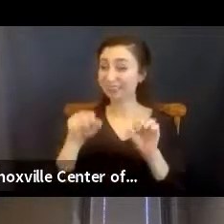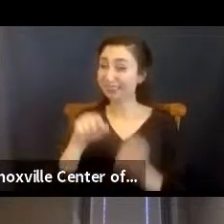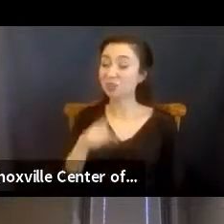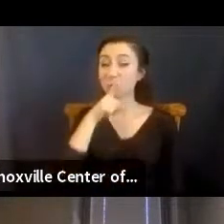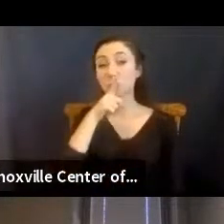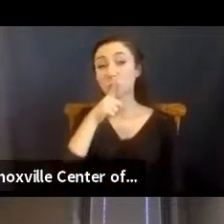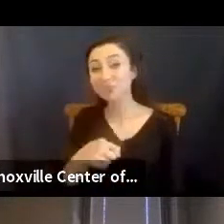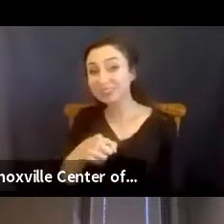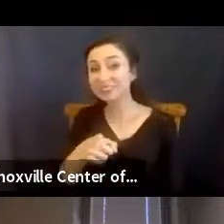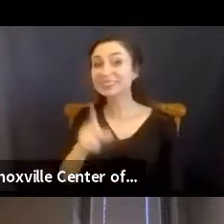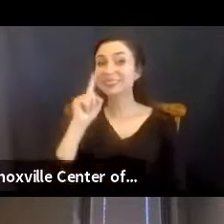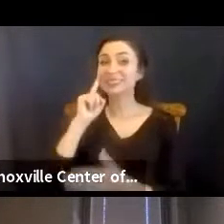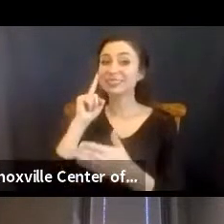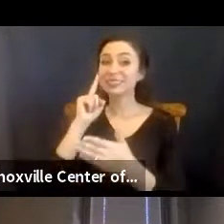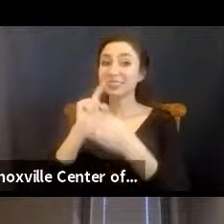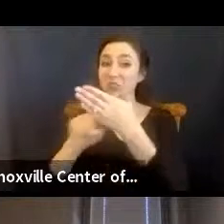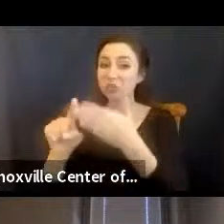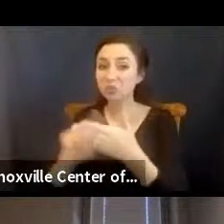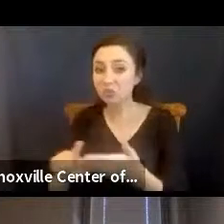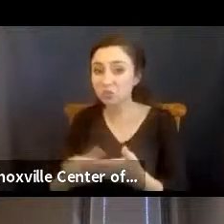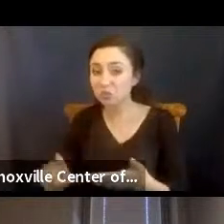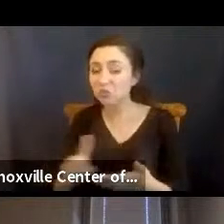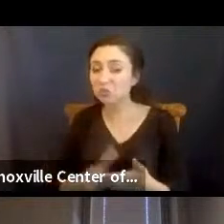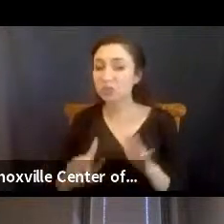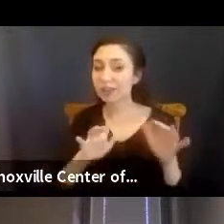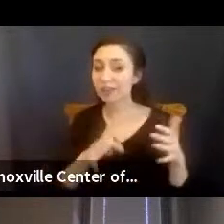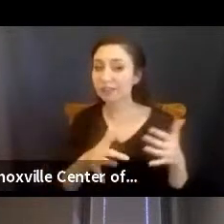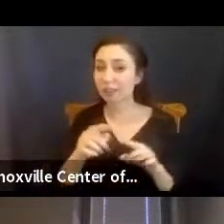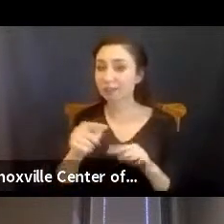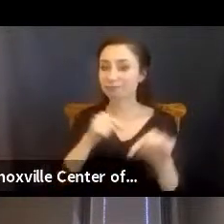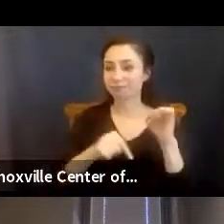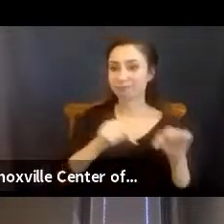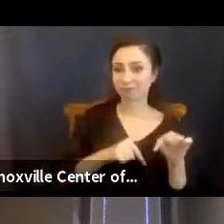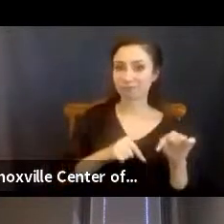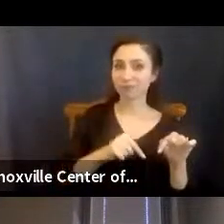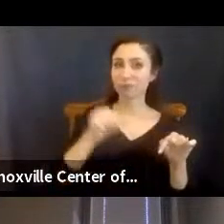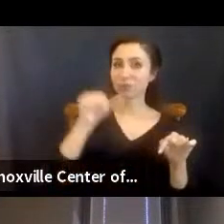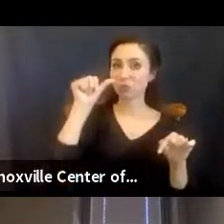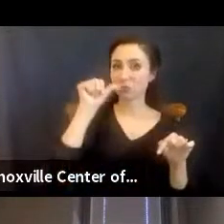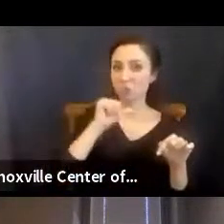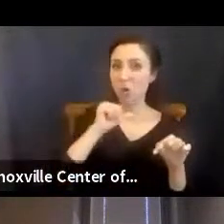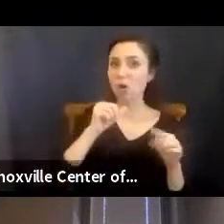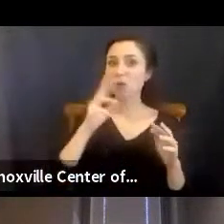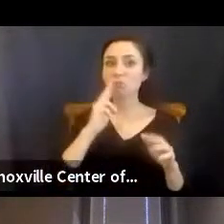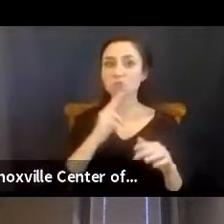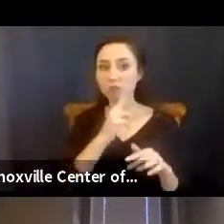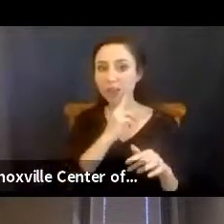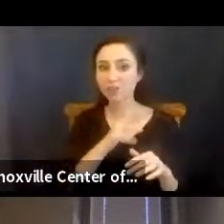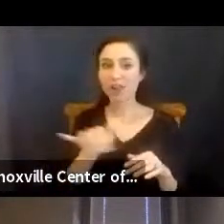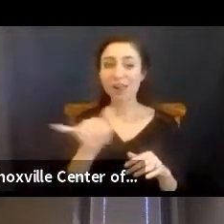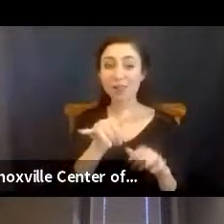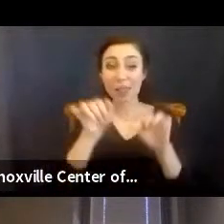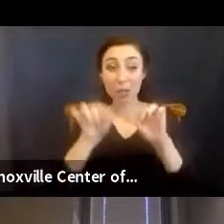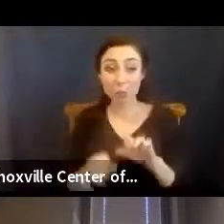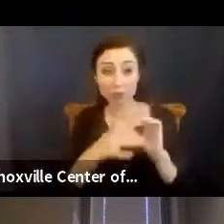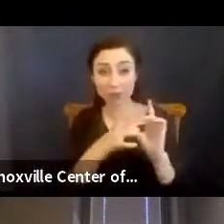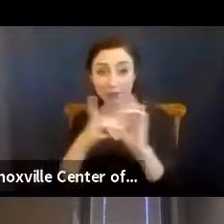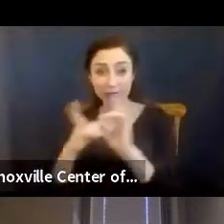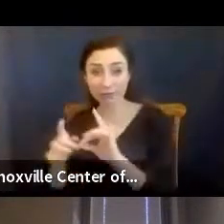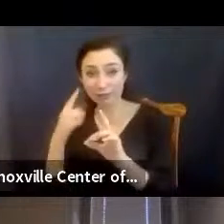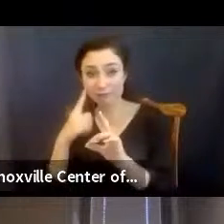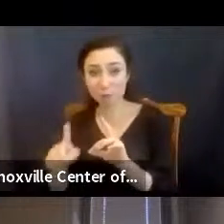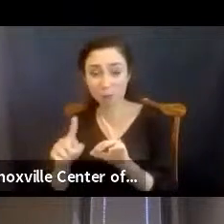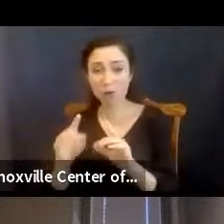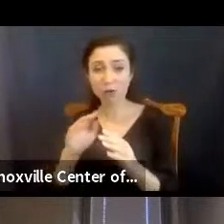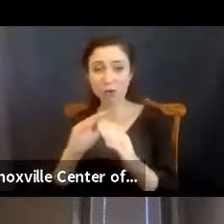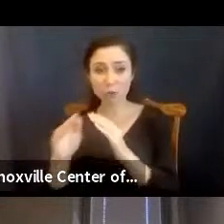trace clusters back to bars and restaurants like you can to these community gatherings and to frat house parties and